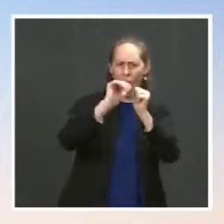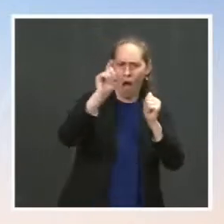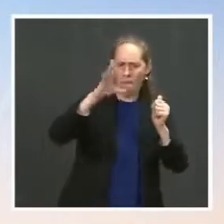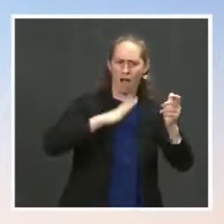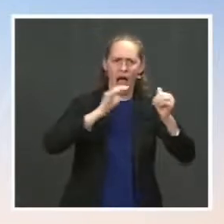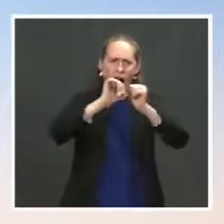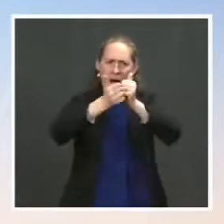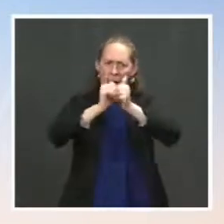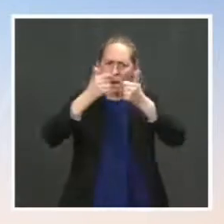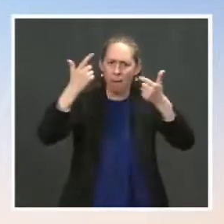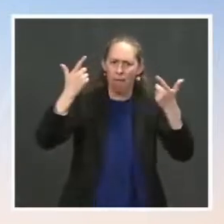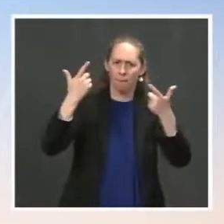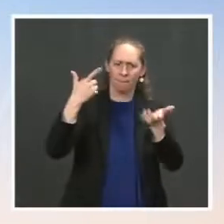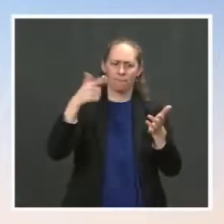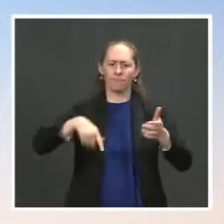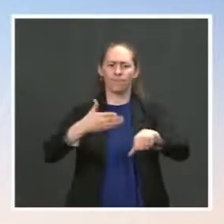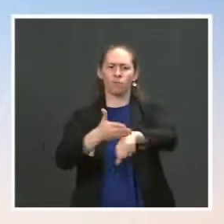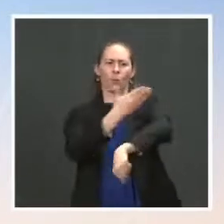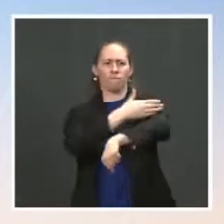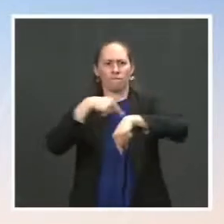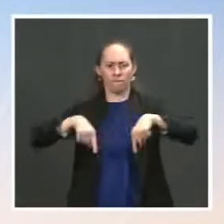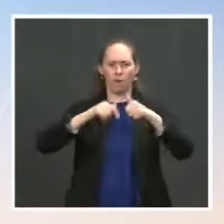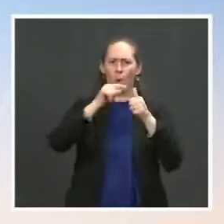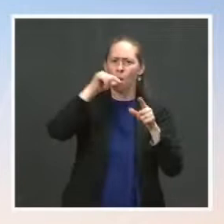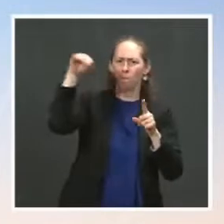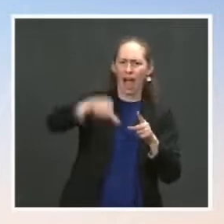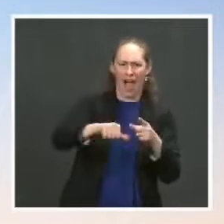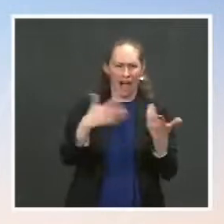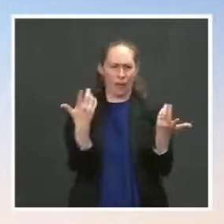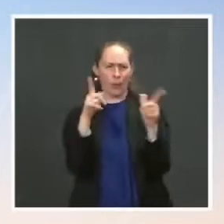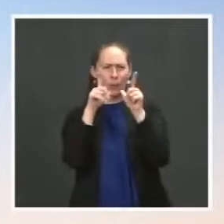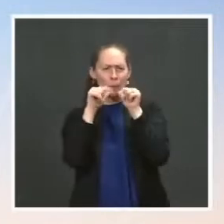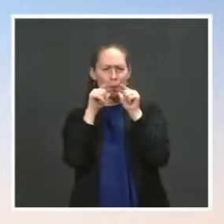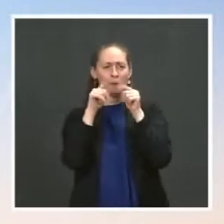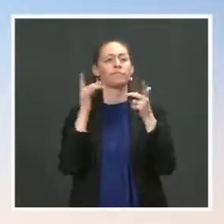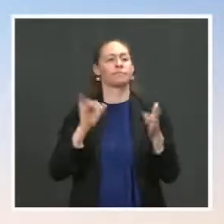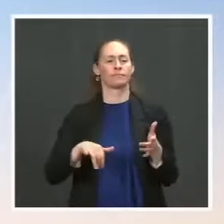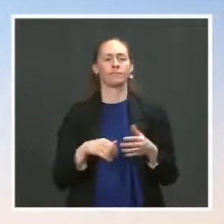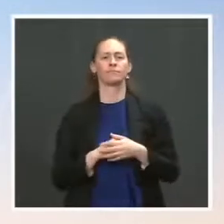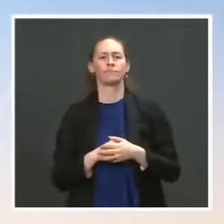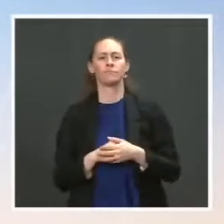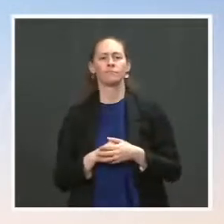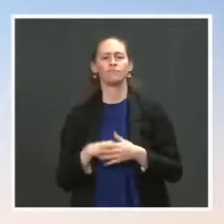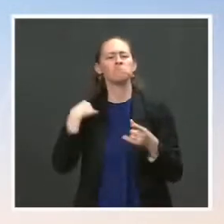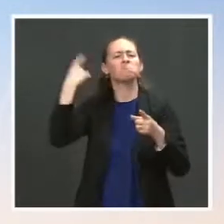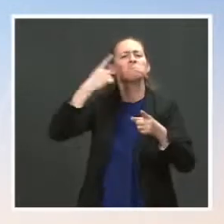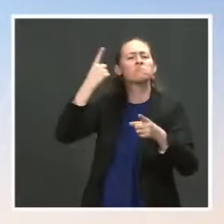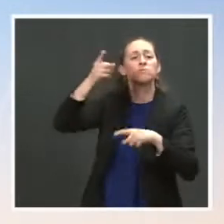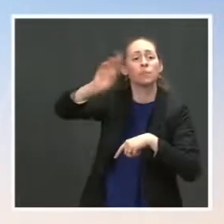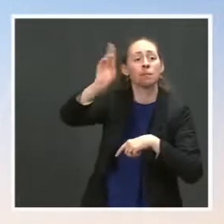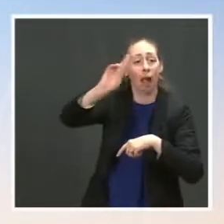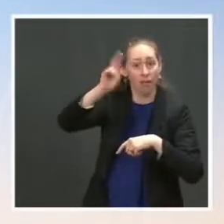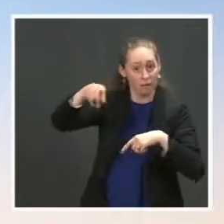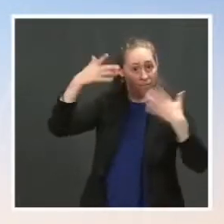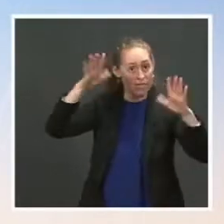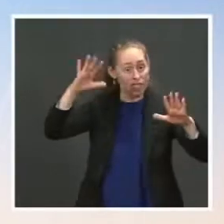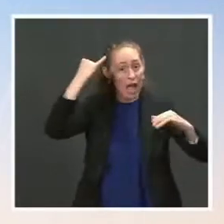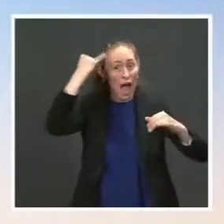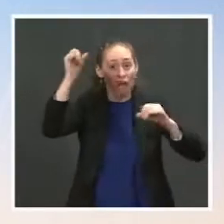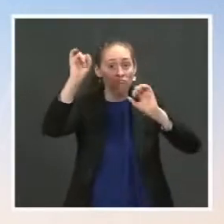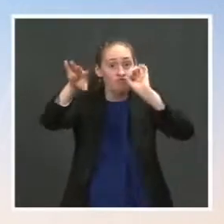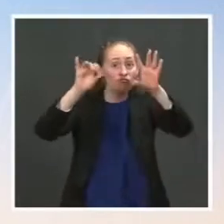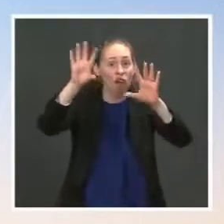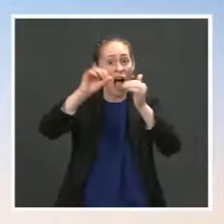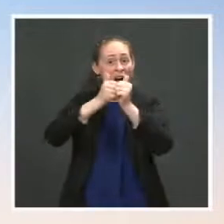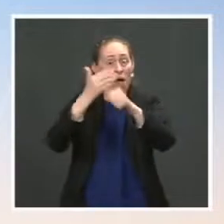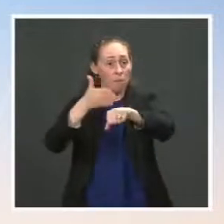the alternative suggestions for how to pay for it. And have Republicans given you so far alternative suggestions for how to pay for it that you believe are viable?